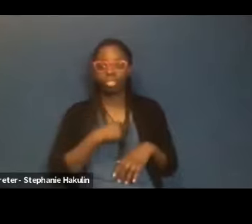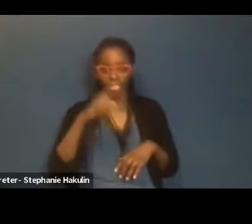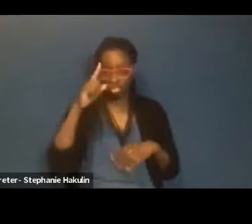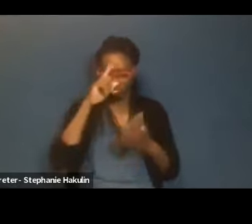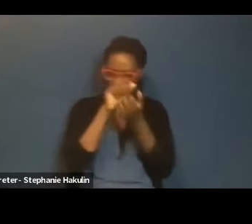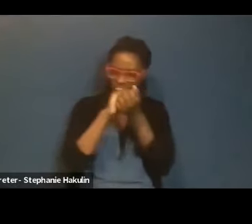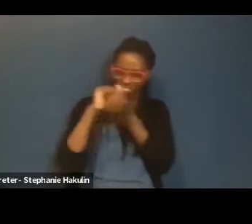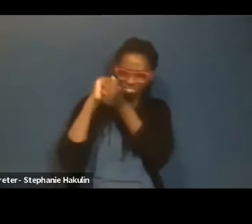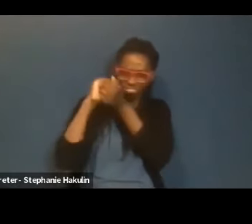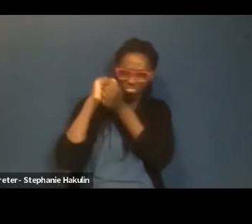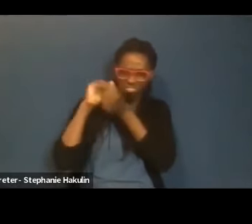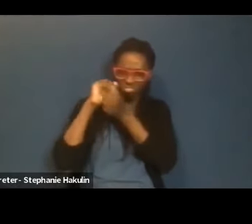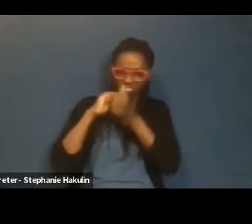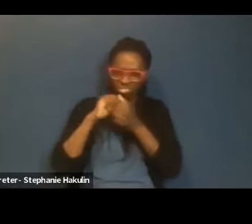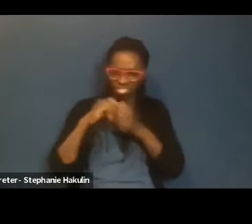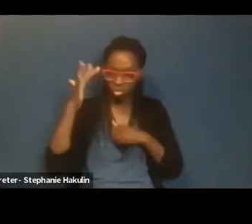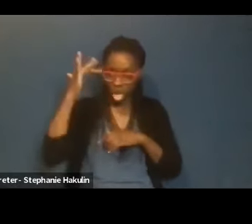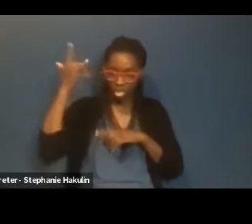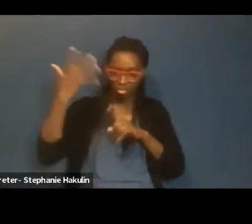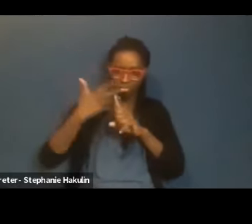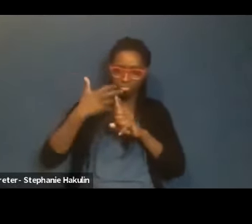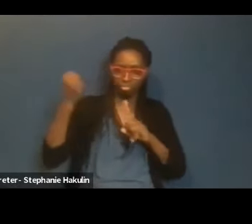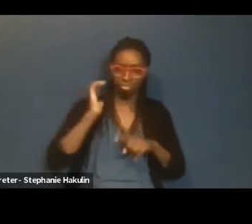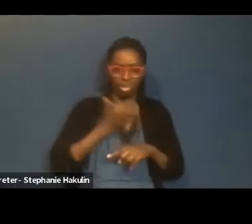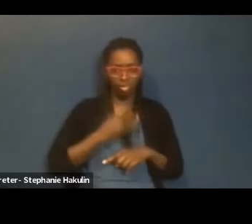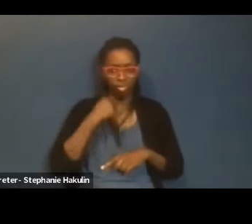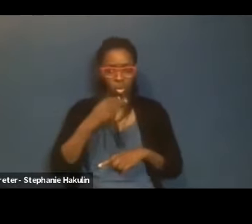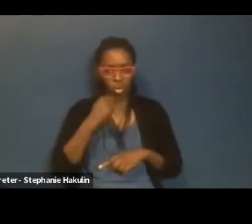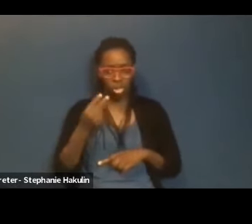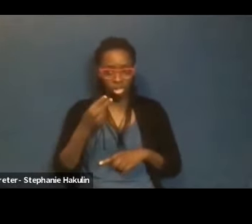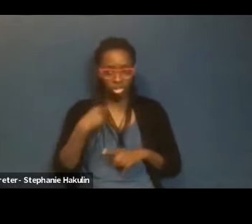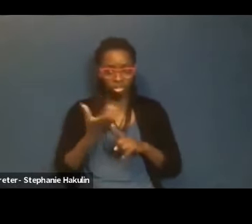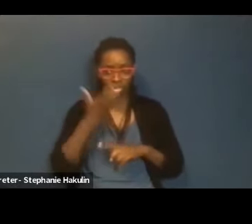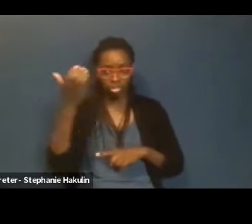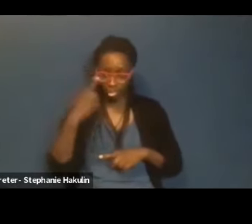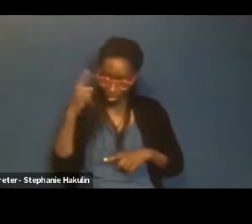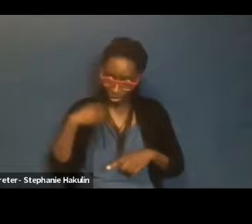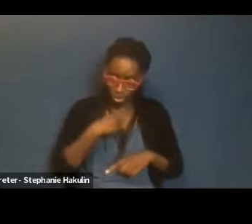rise up and raise volume, accepting the risk of rebellion to fight against the consequences.